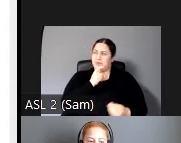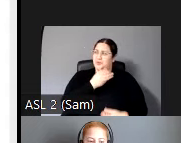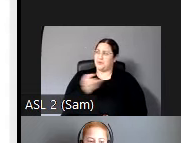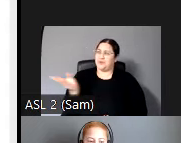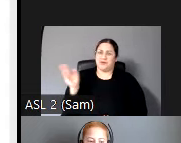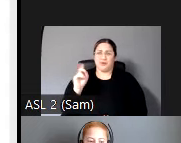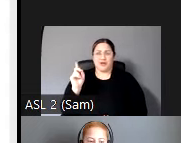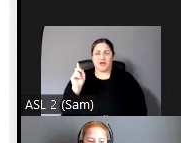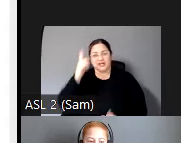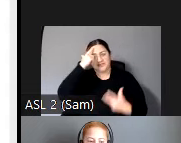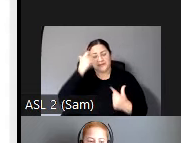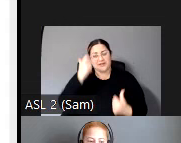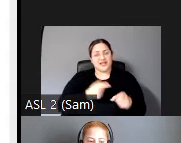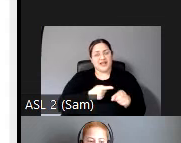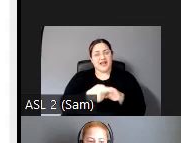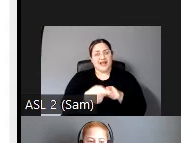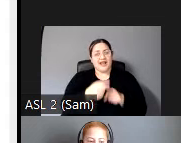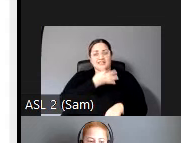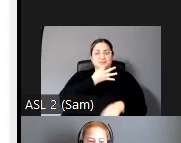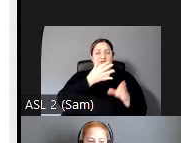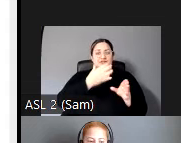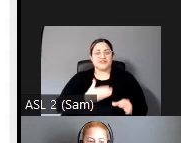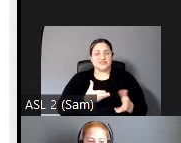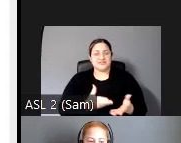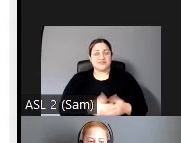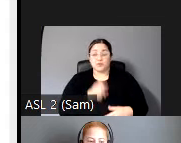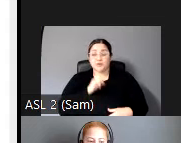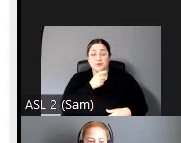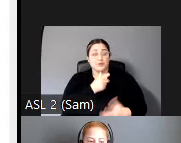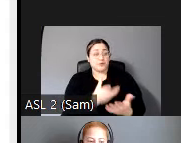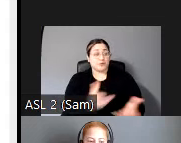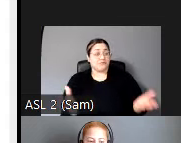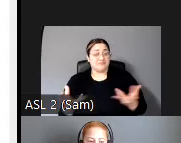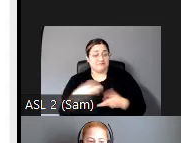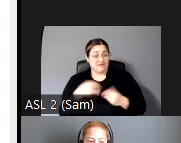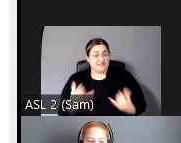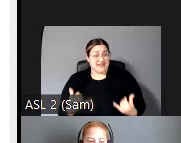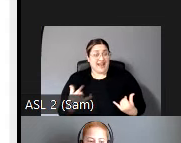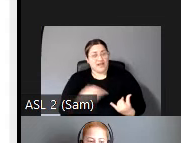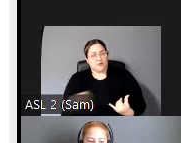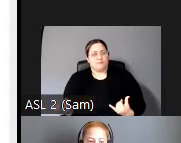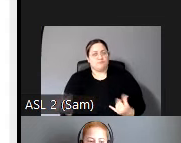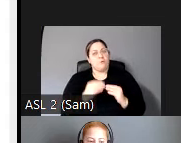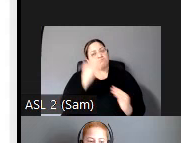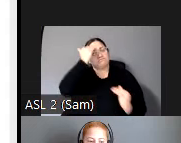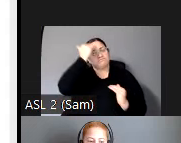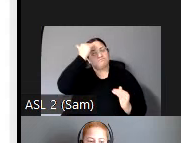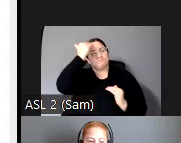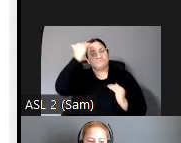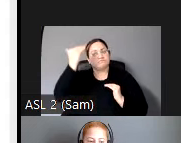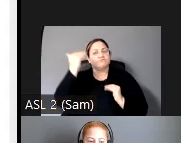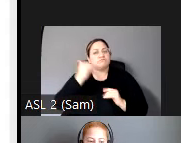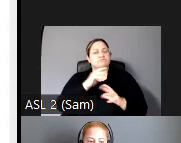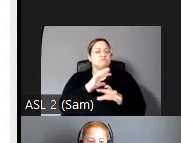Well, it's probably you joining the webinar today, and that's the sad reality. We expect that people will kind of have to diagnose